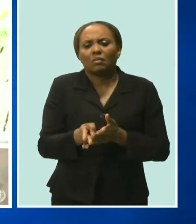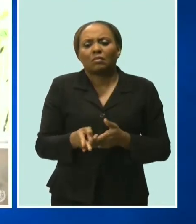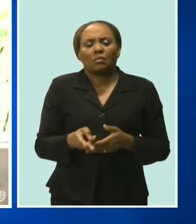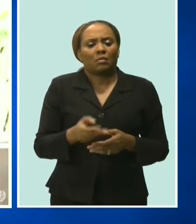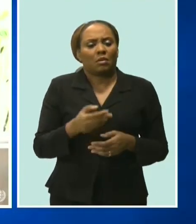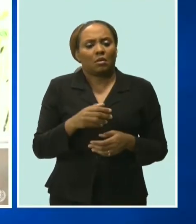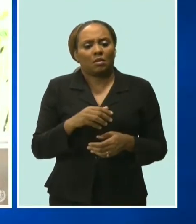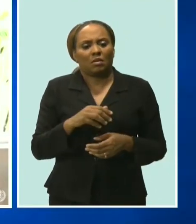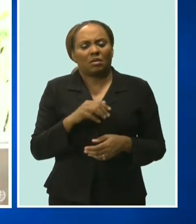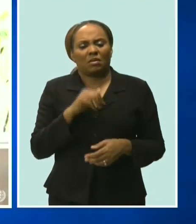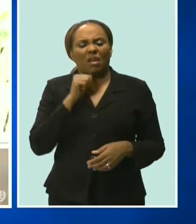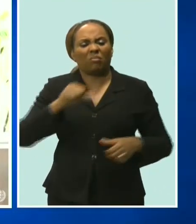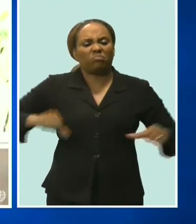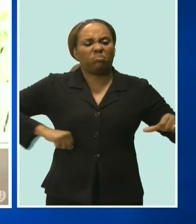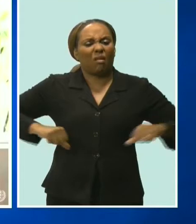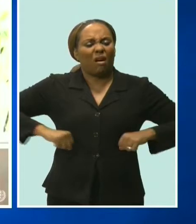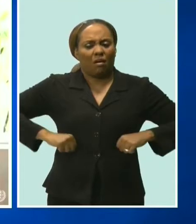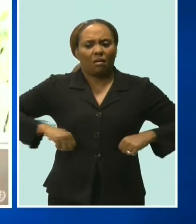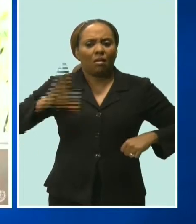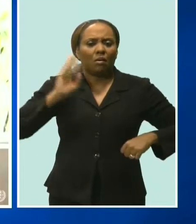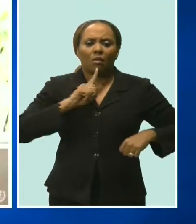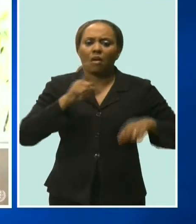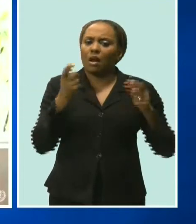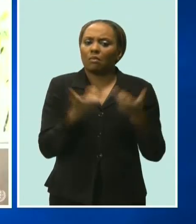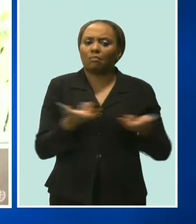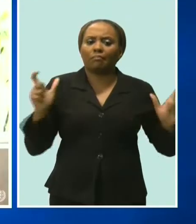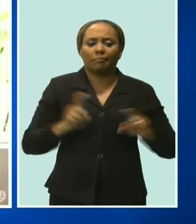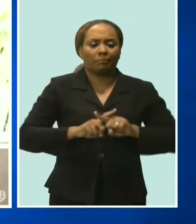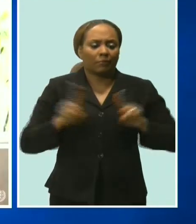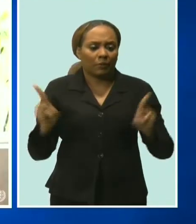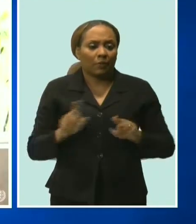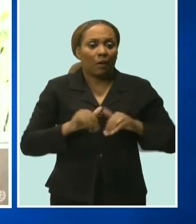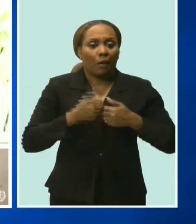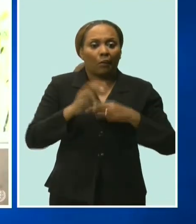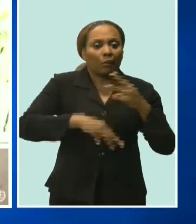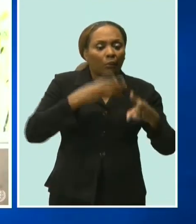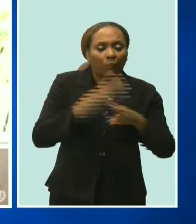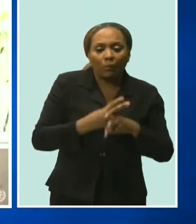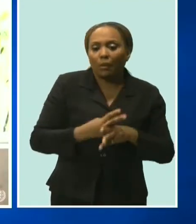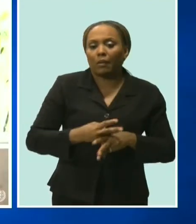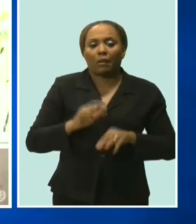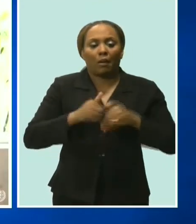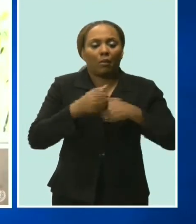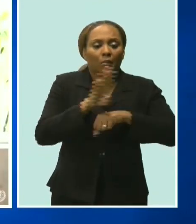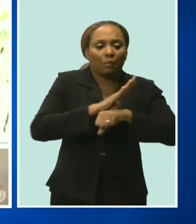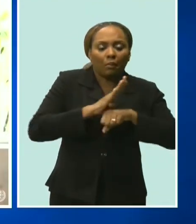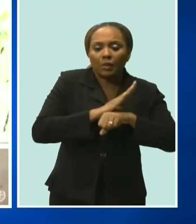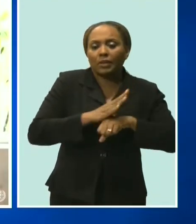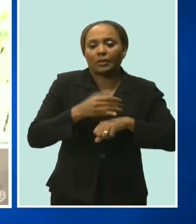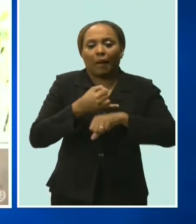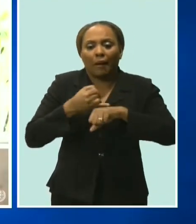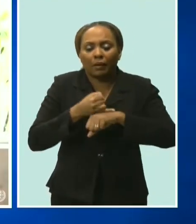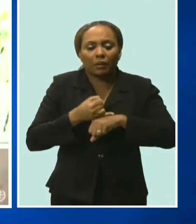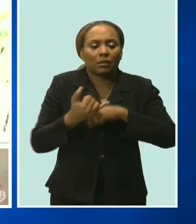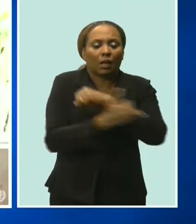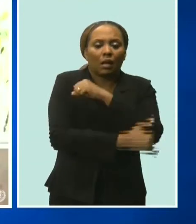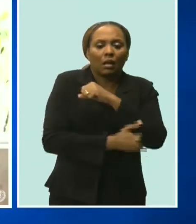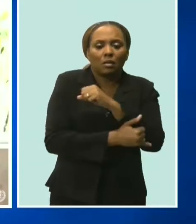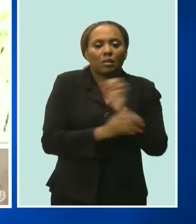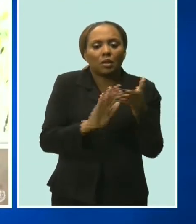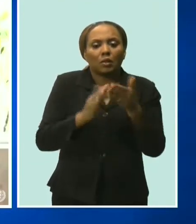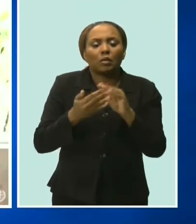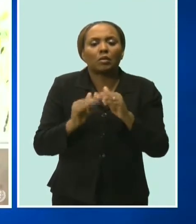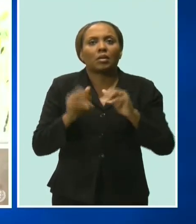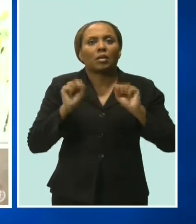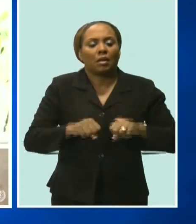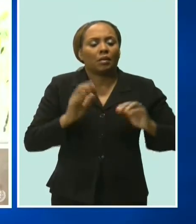that is going to make the fundamental difference of whether we can move the world and our countries and our families and our communities from